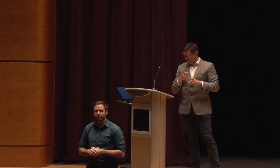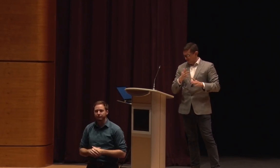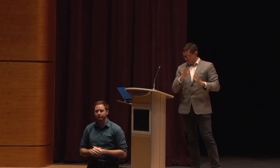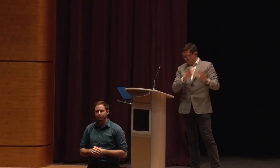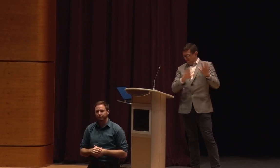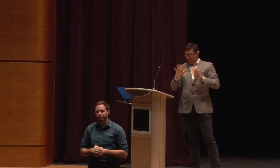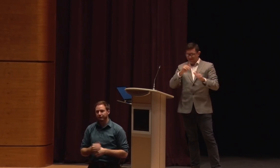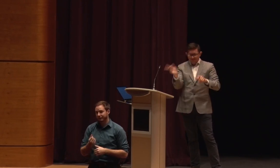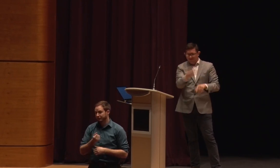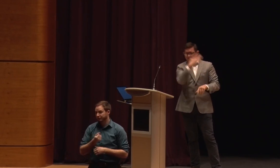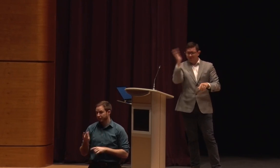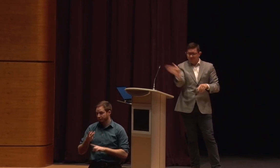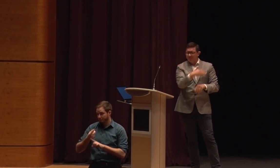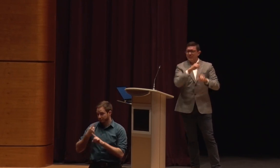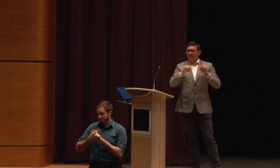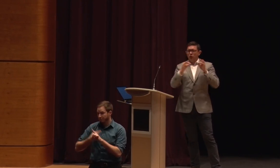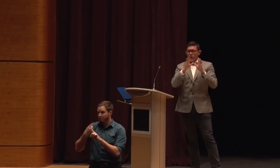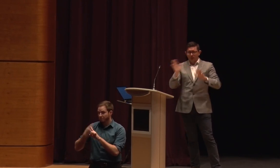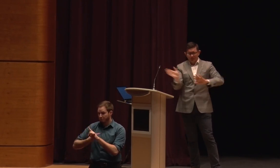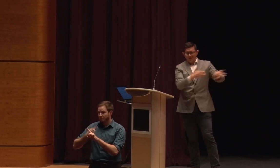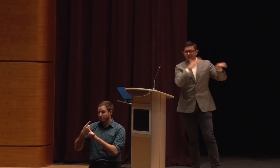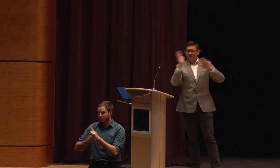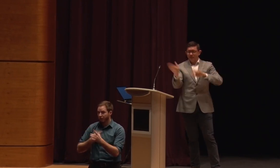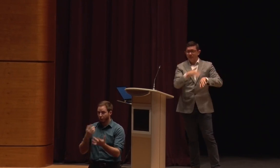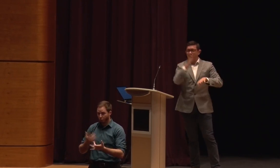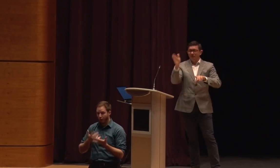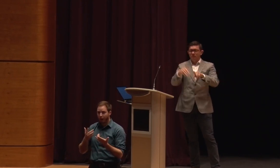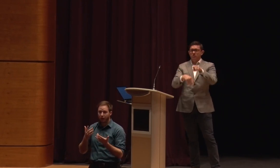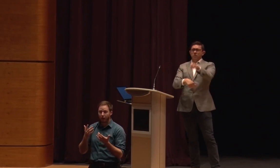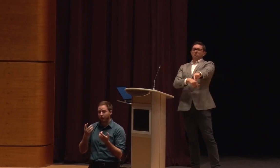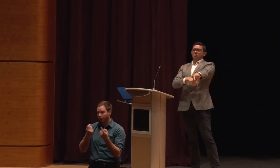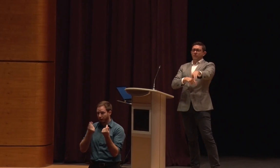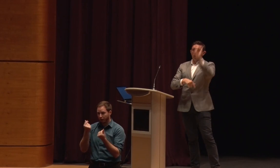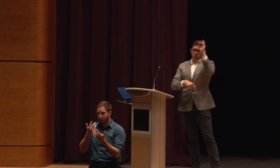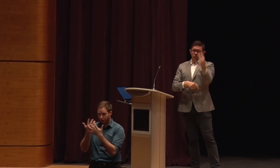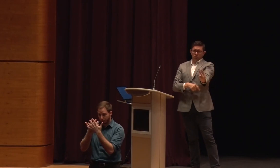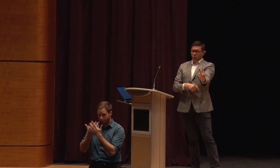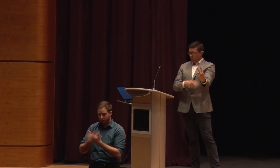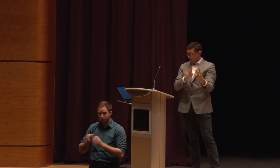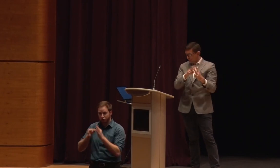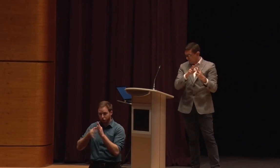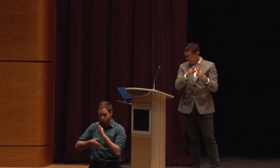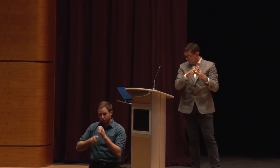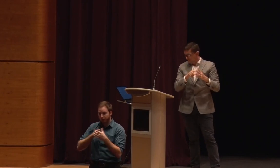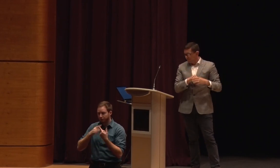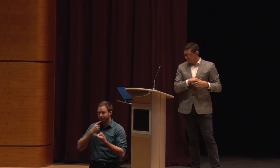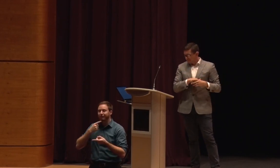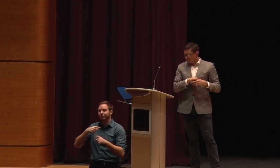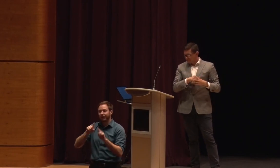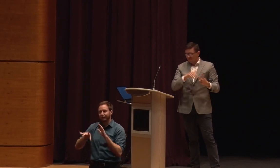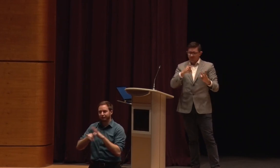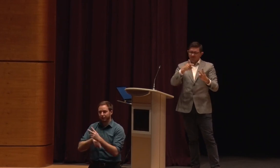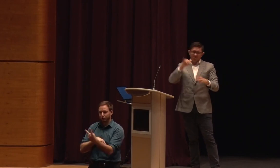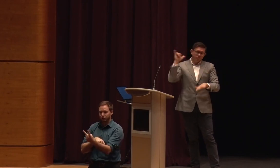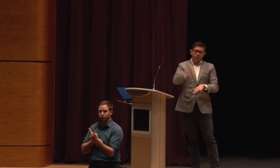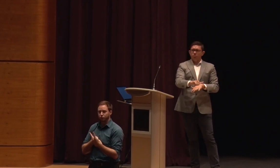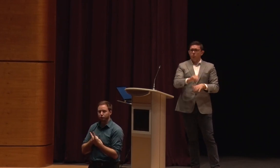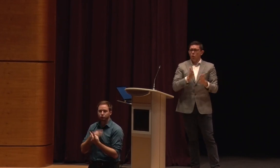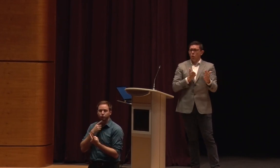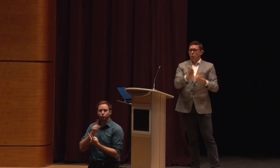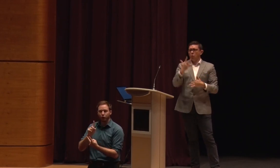It took me several months of weeding through different interpreters until I found the team that worked